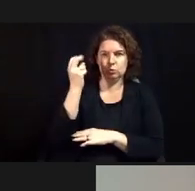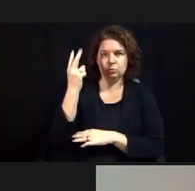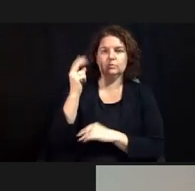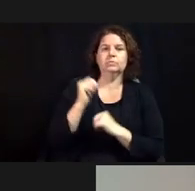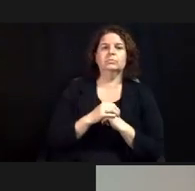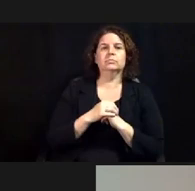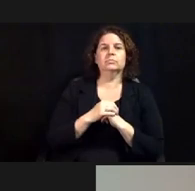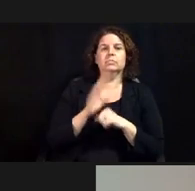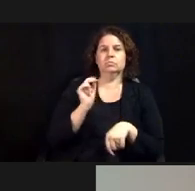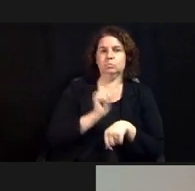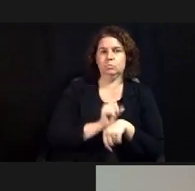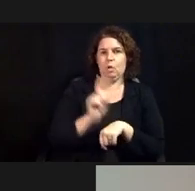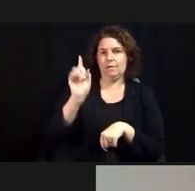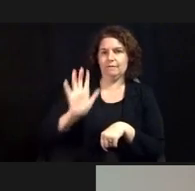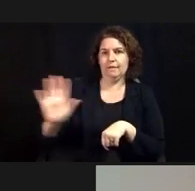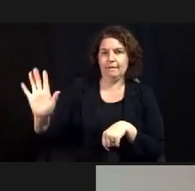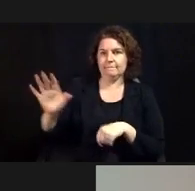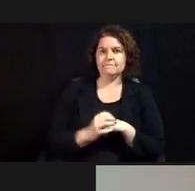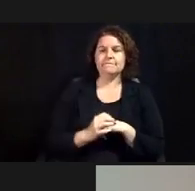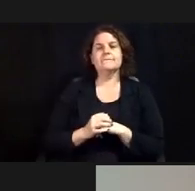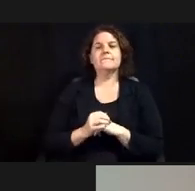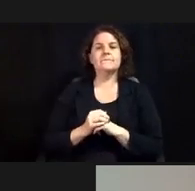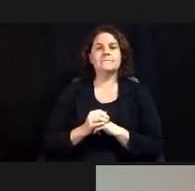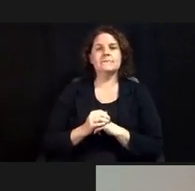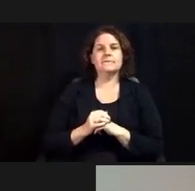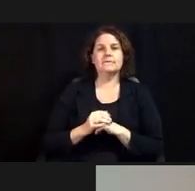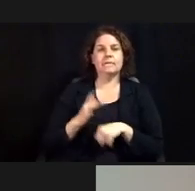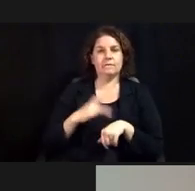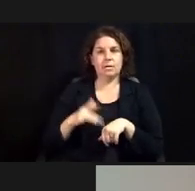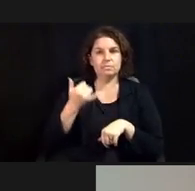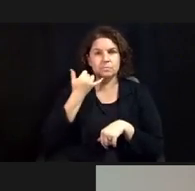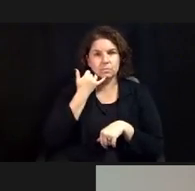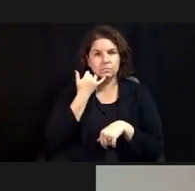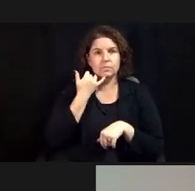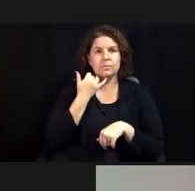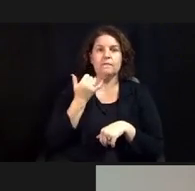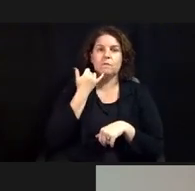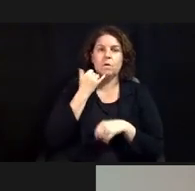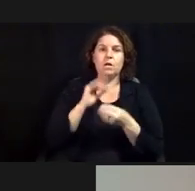5 p.m. by phone. You can reach them by calling